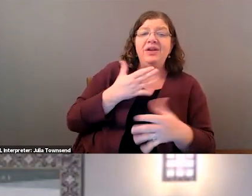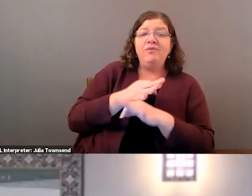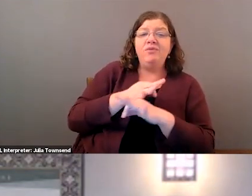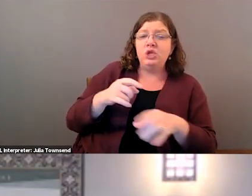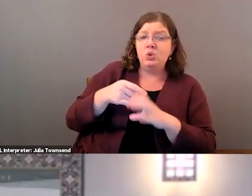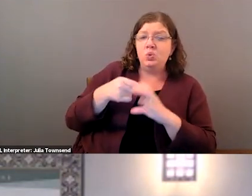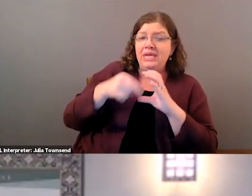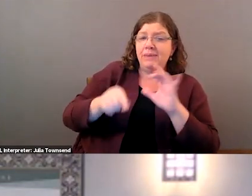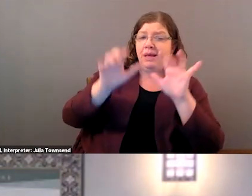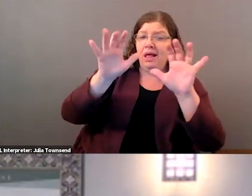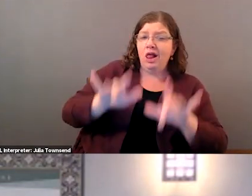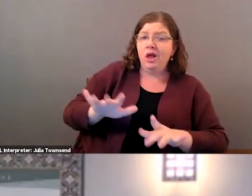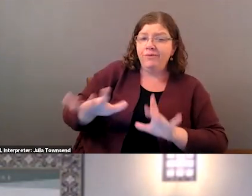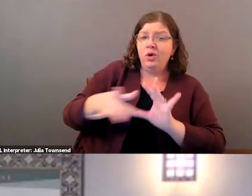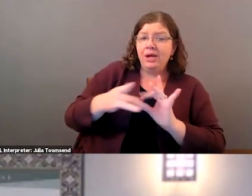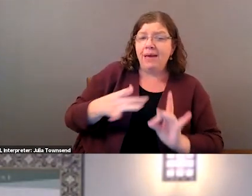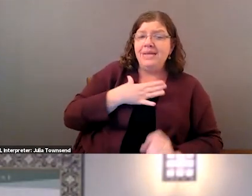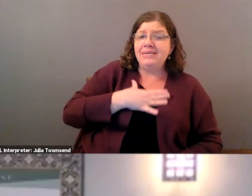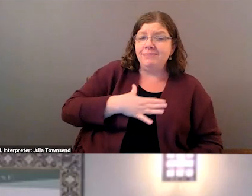of your comments.